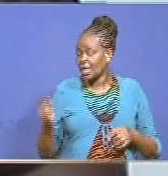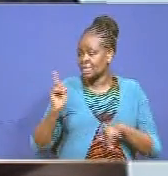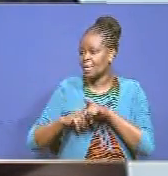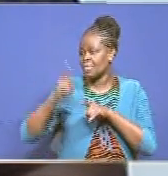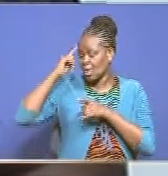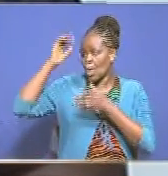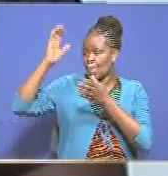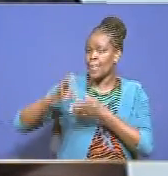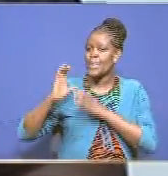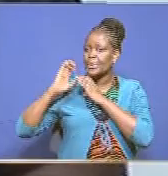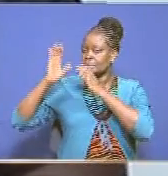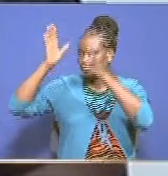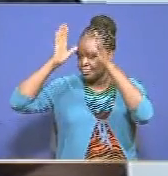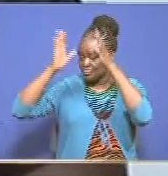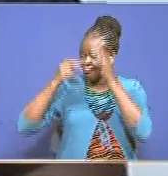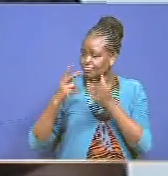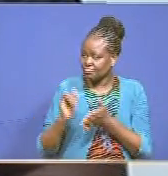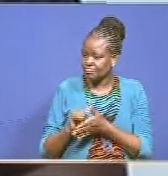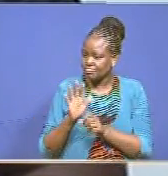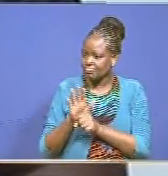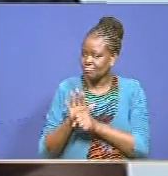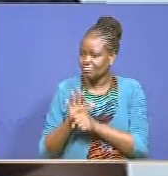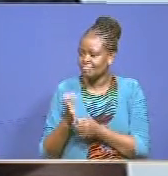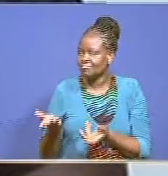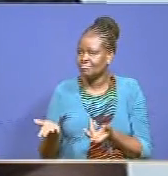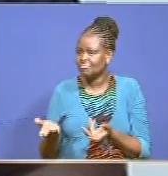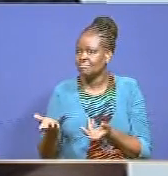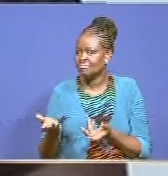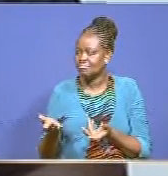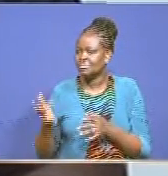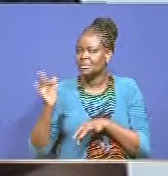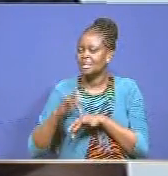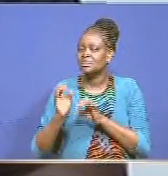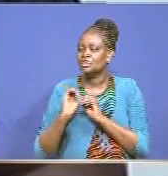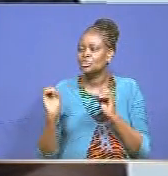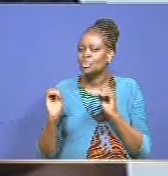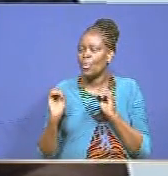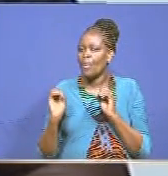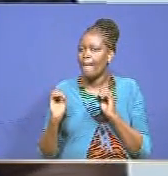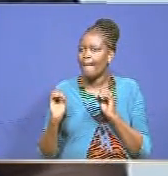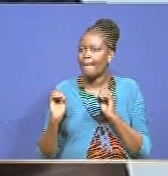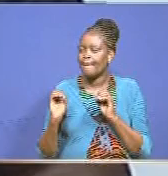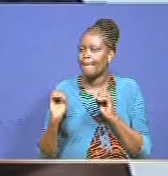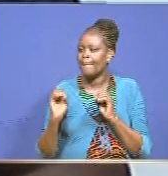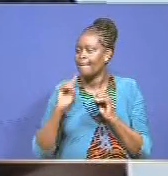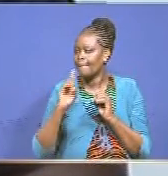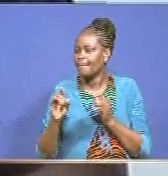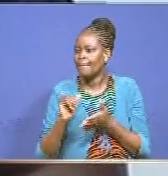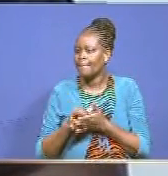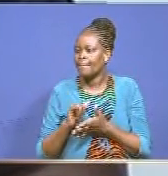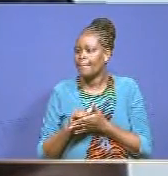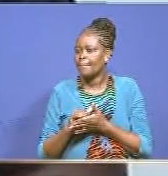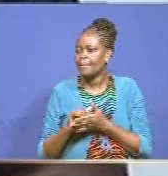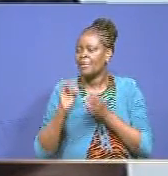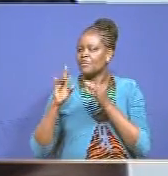Mzigo initiative, you'd see there are so many untouched or mentioned. If you